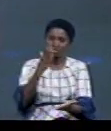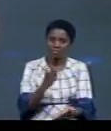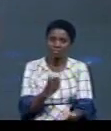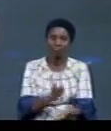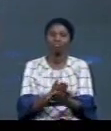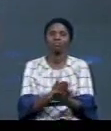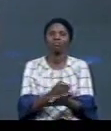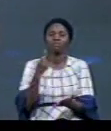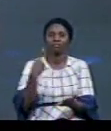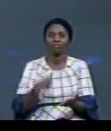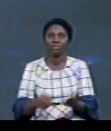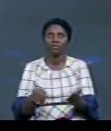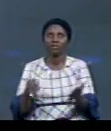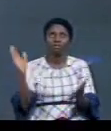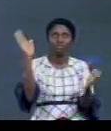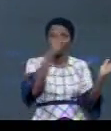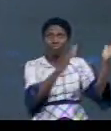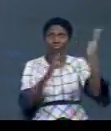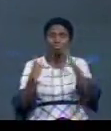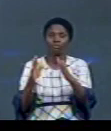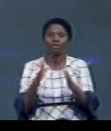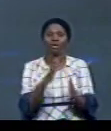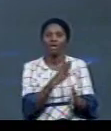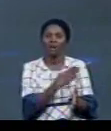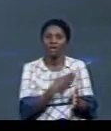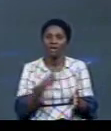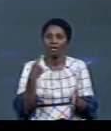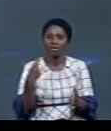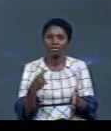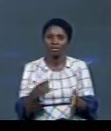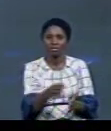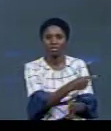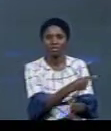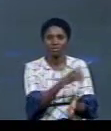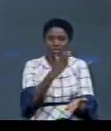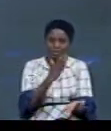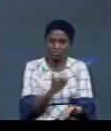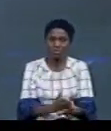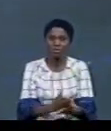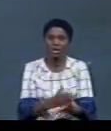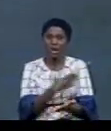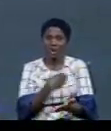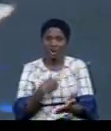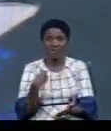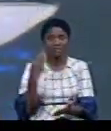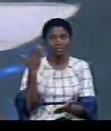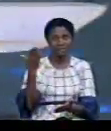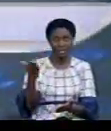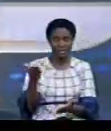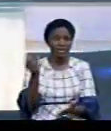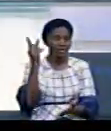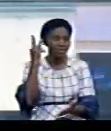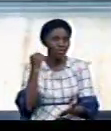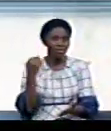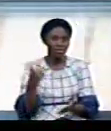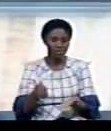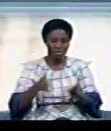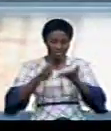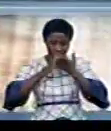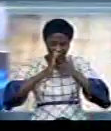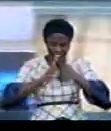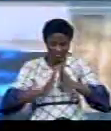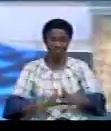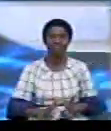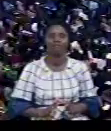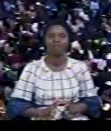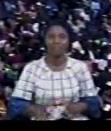raging of the water. And they ceased. And there was a calm in your